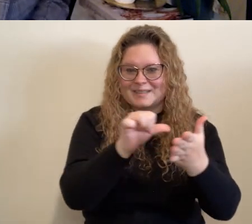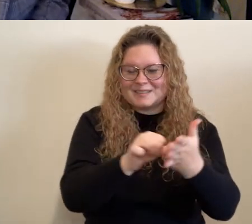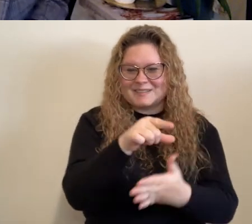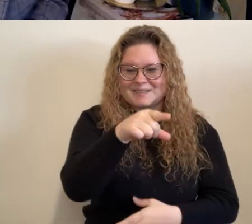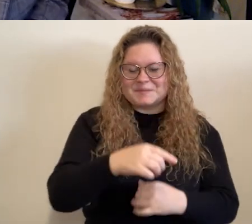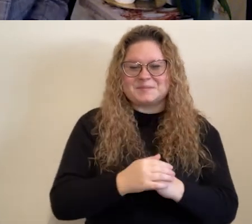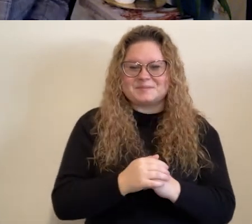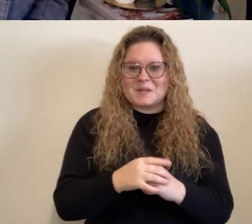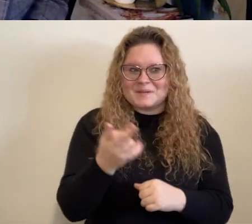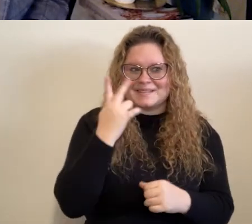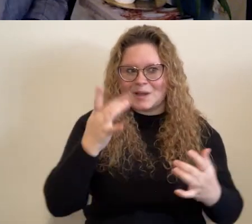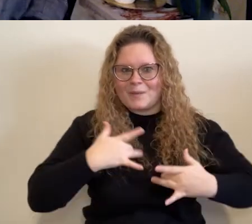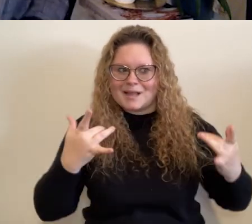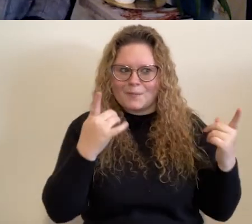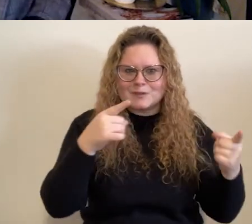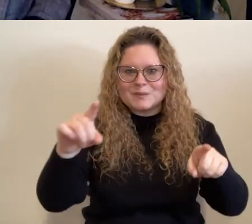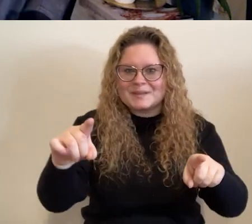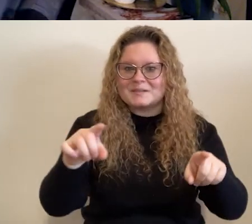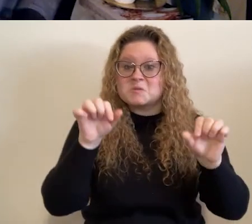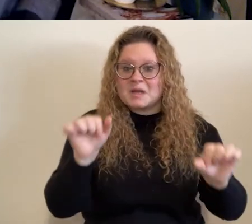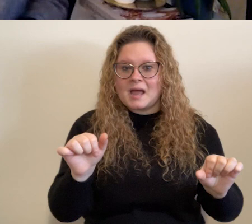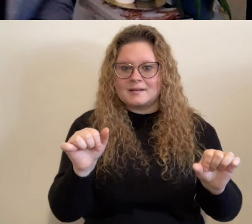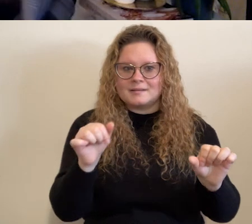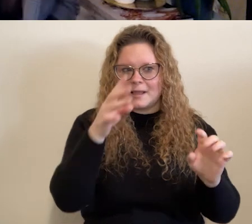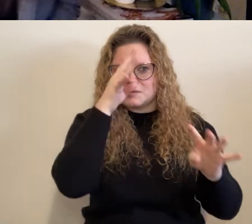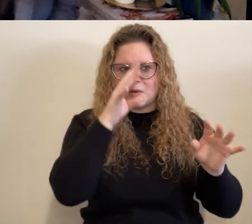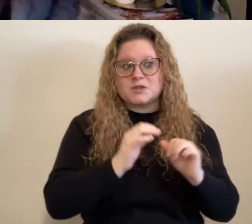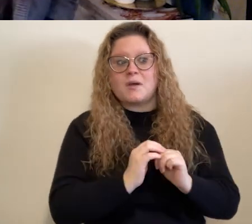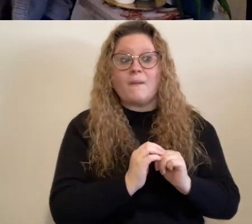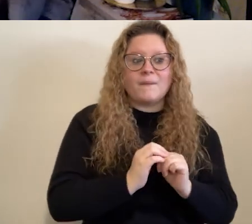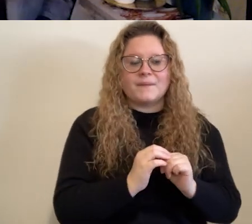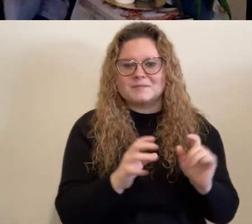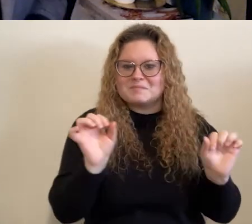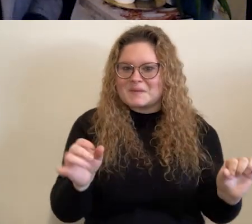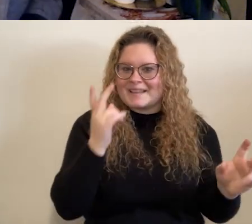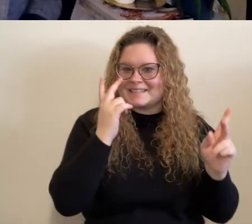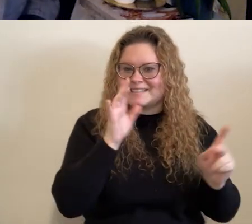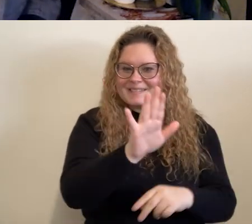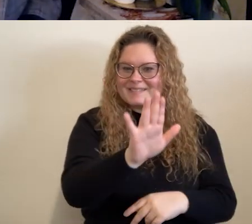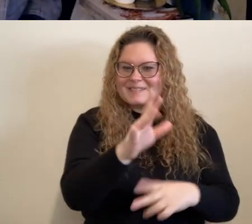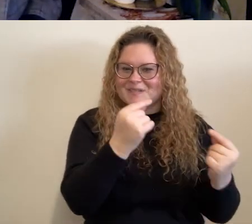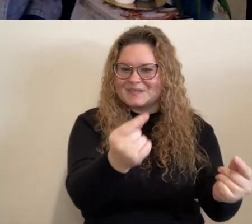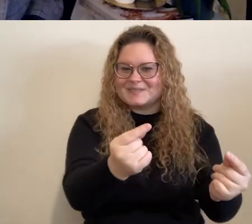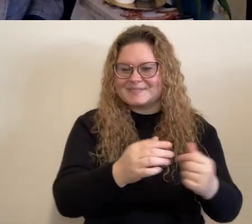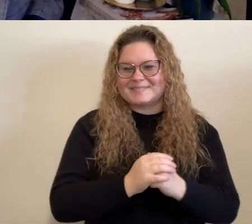see what's up and get some inspiration from her work. So thank you